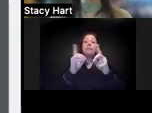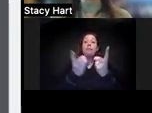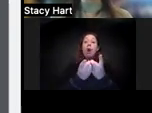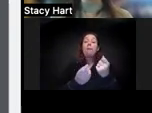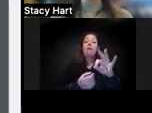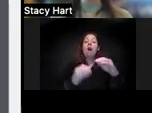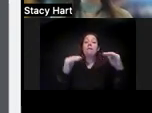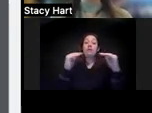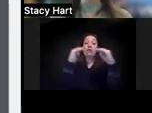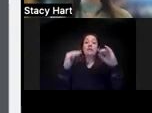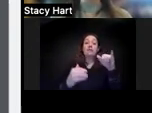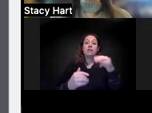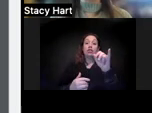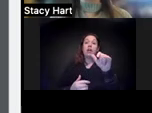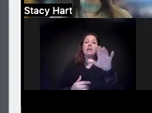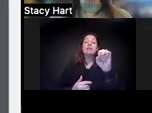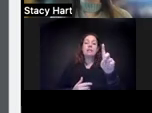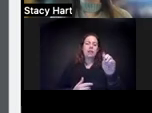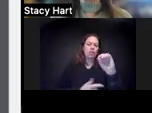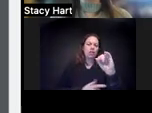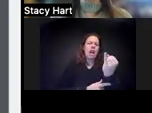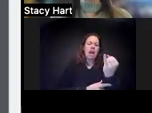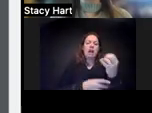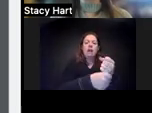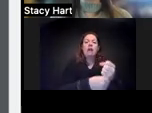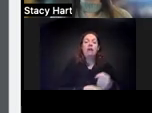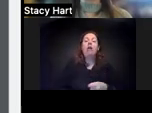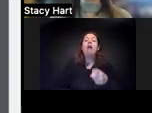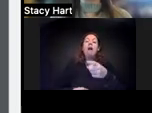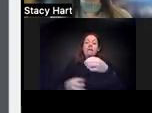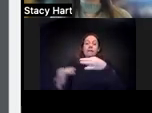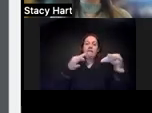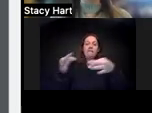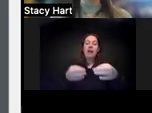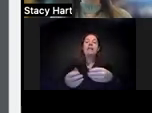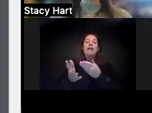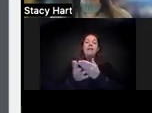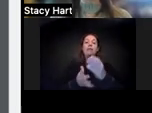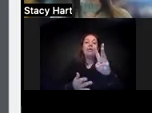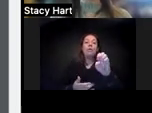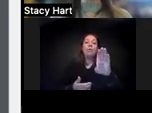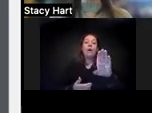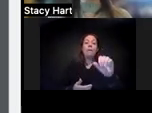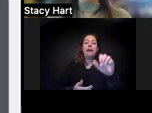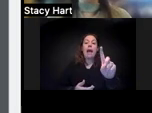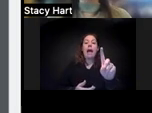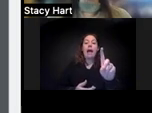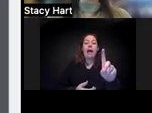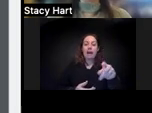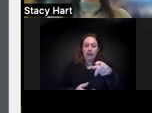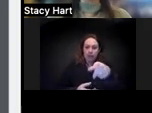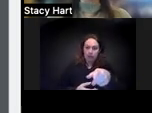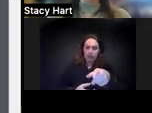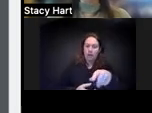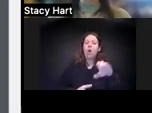complying with WCAG, the Web Content Accessibility Guidelines. And what